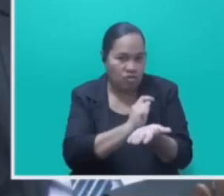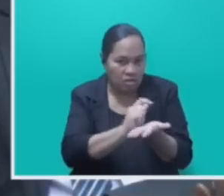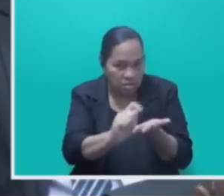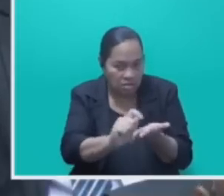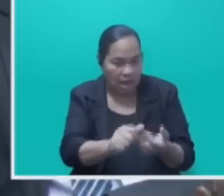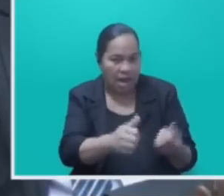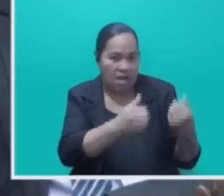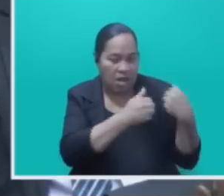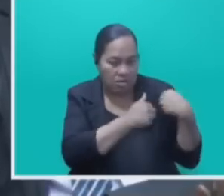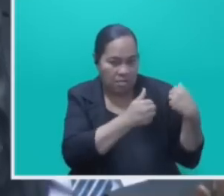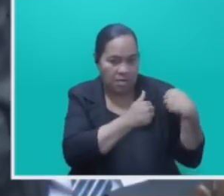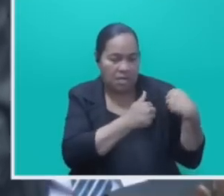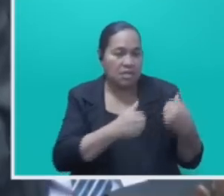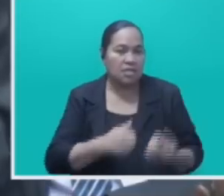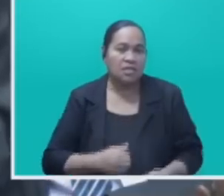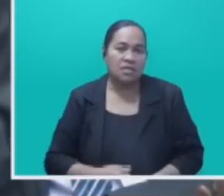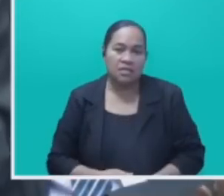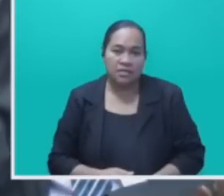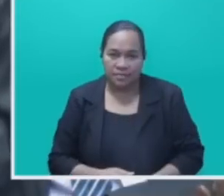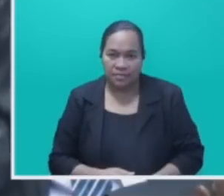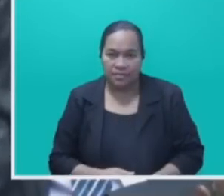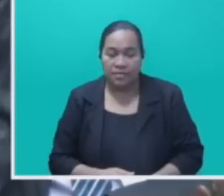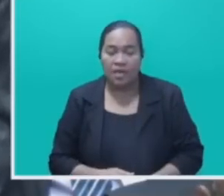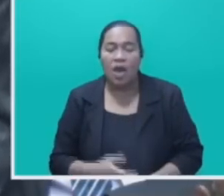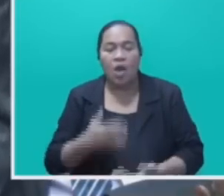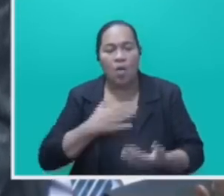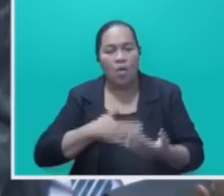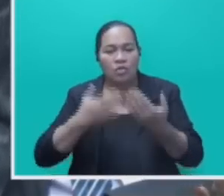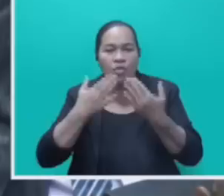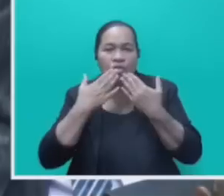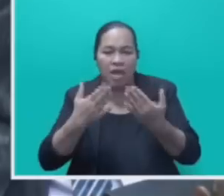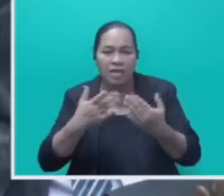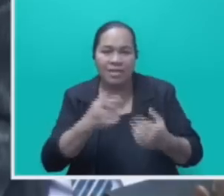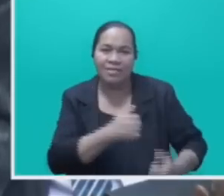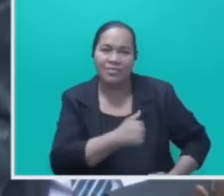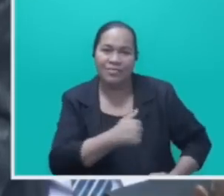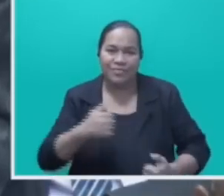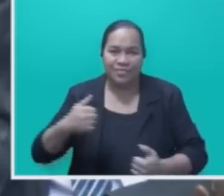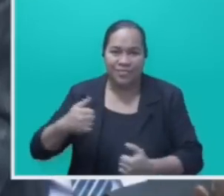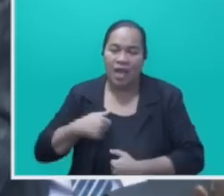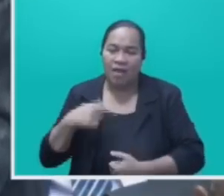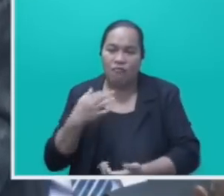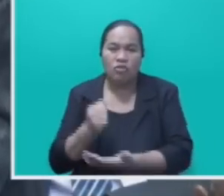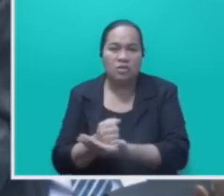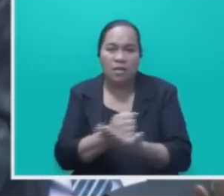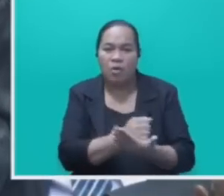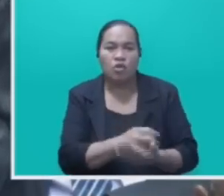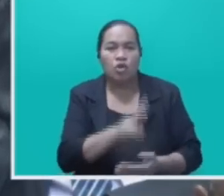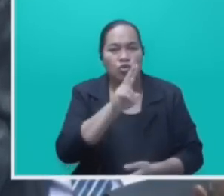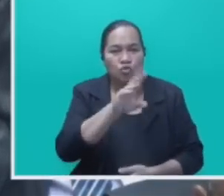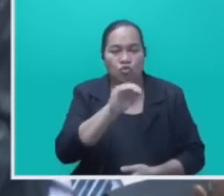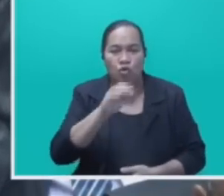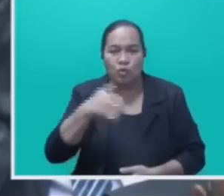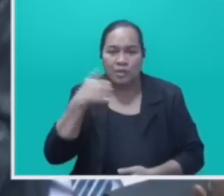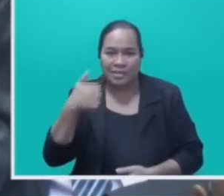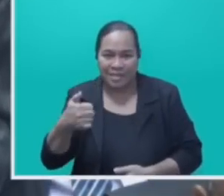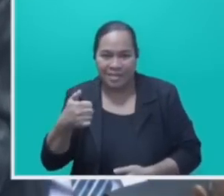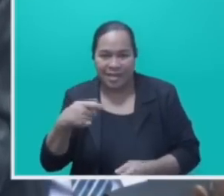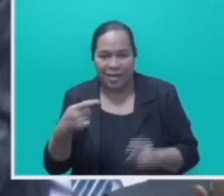institutions. Mr. Speaker, I want to thank the Republic of Fiji Military Forces for supporting the 2006 reform